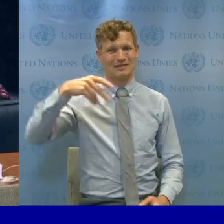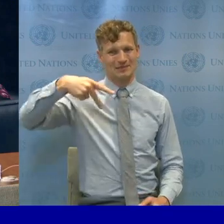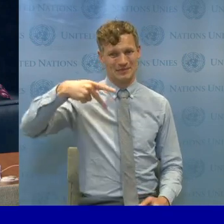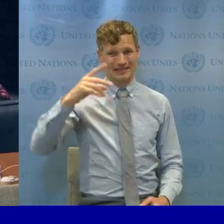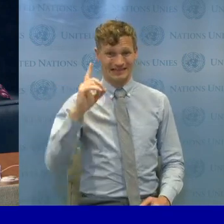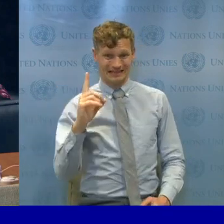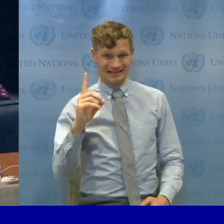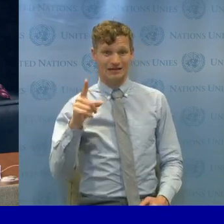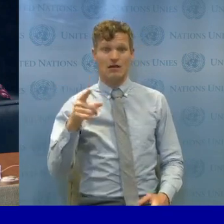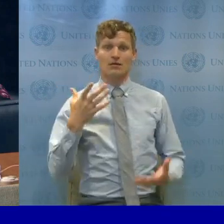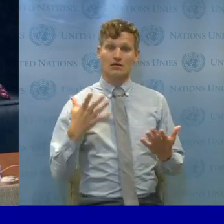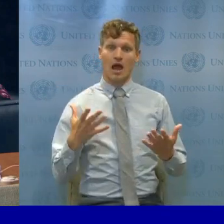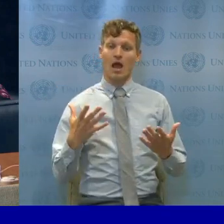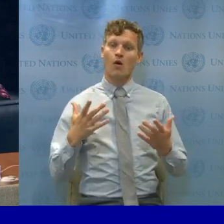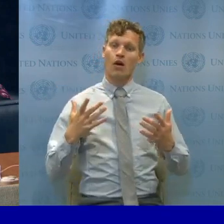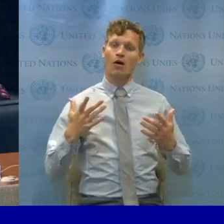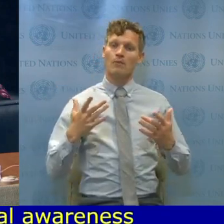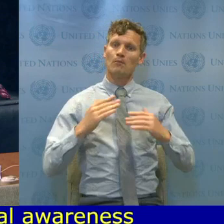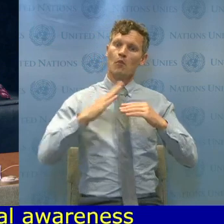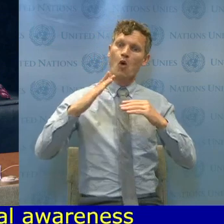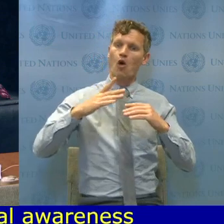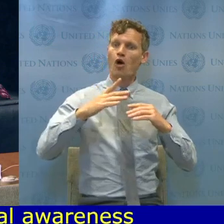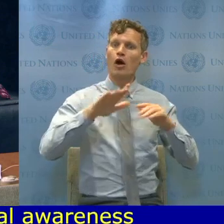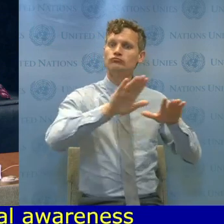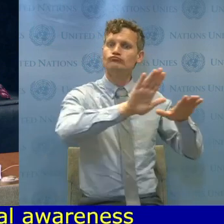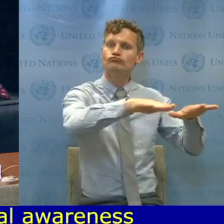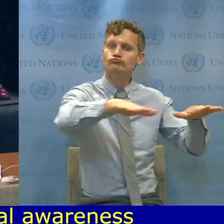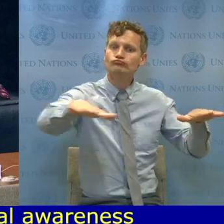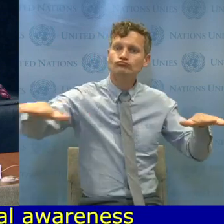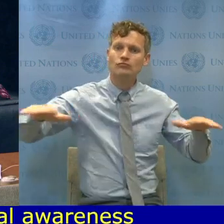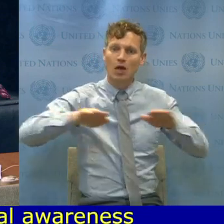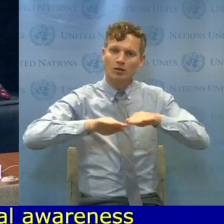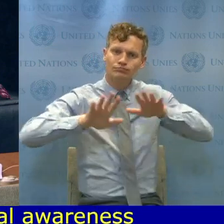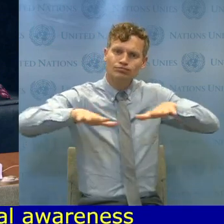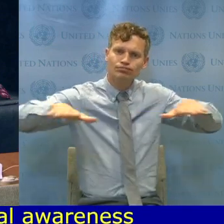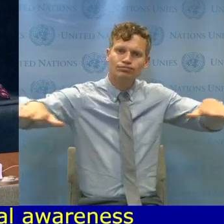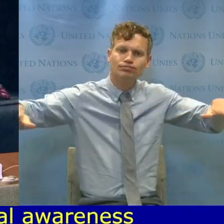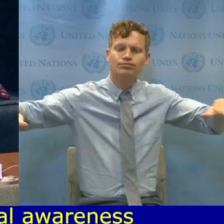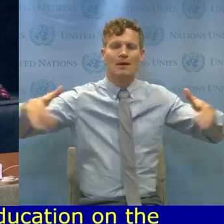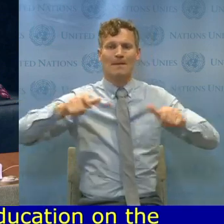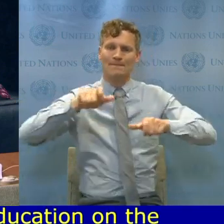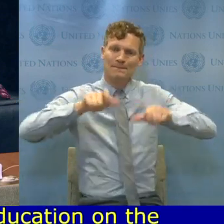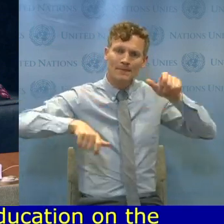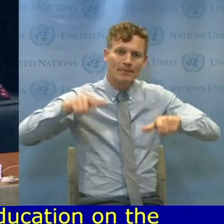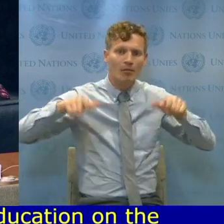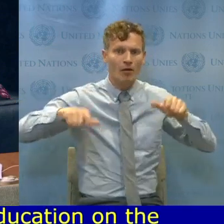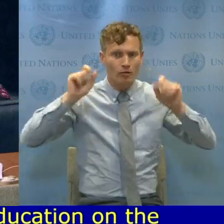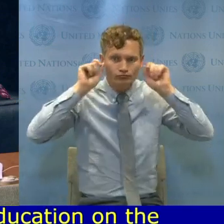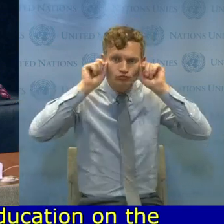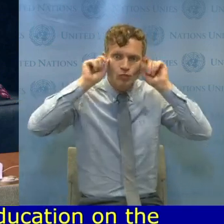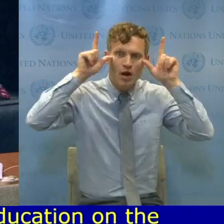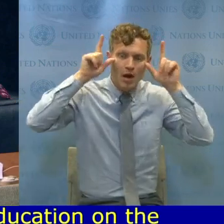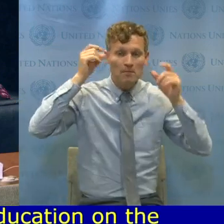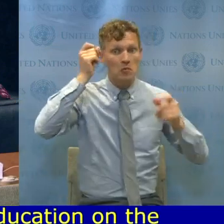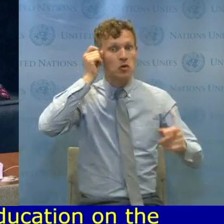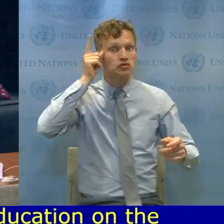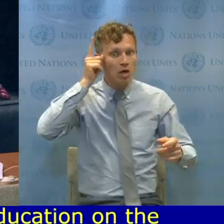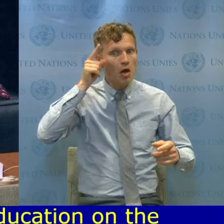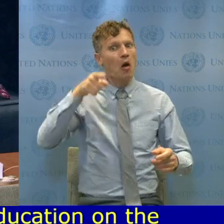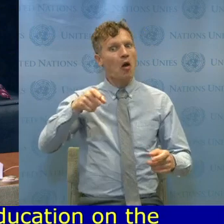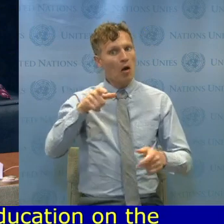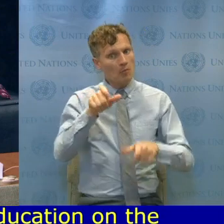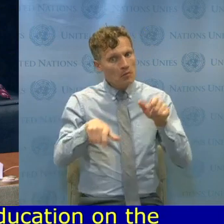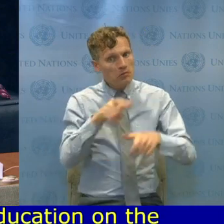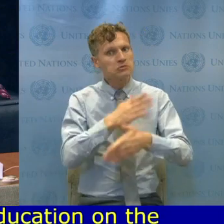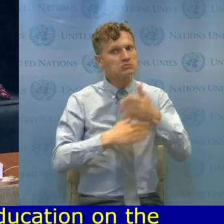Disabilities Act. Efforts being made to improve the access to information through the physical activity guide being produced for